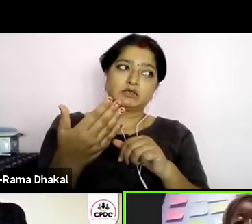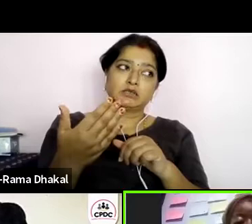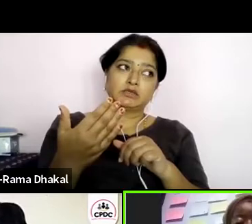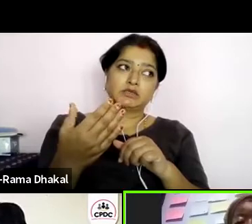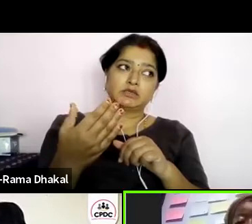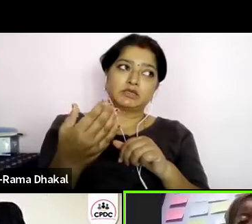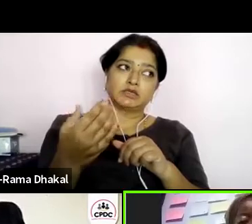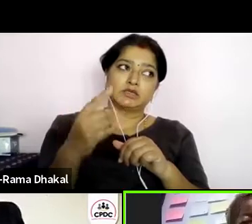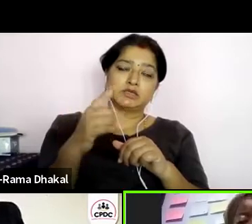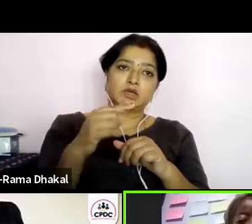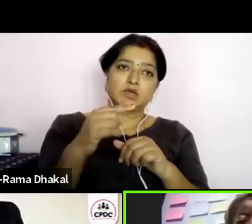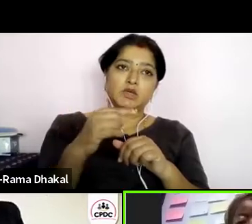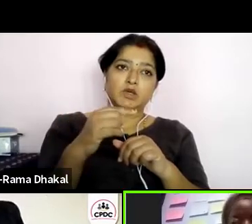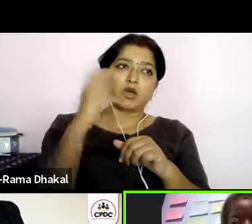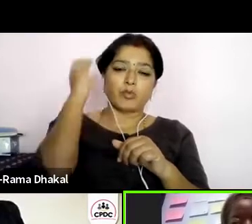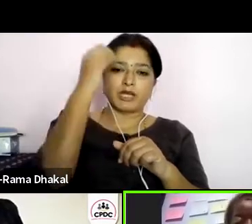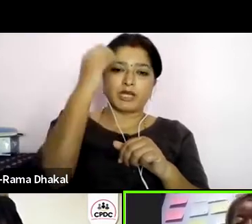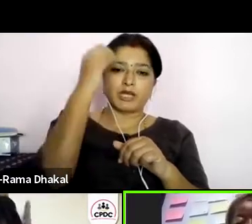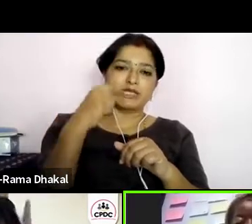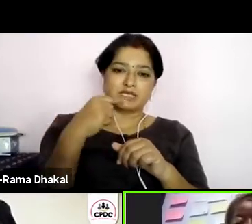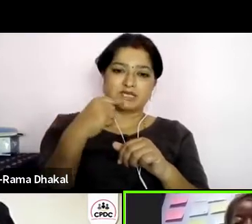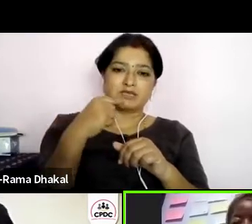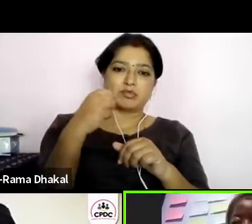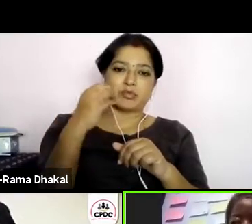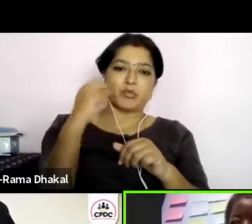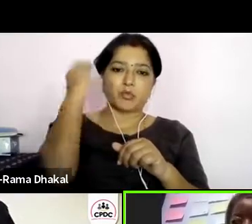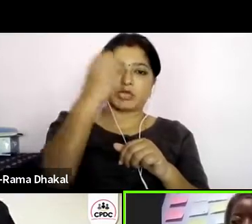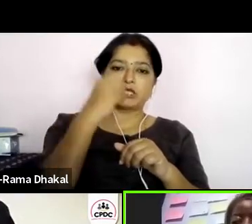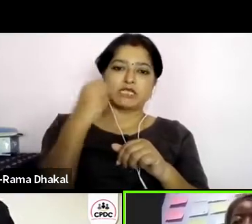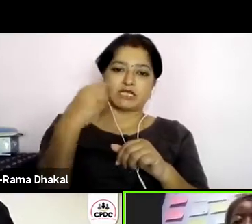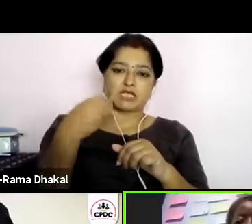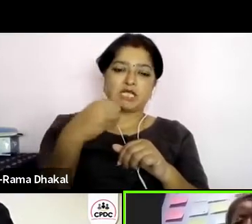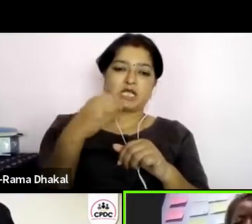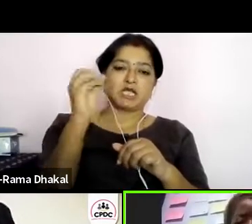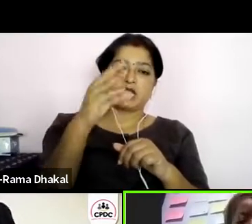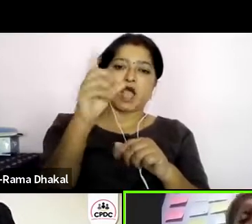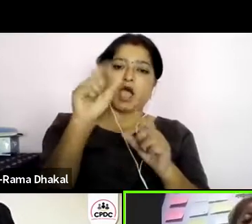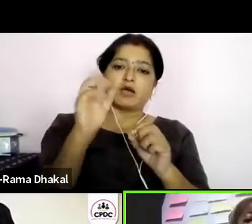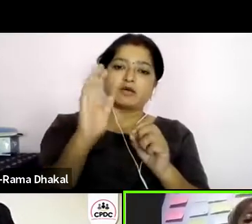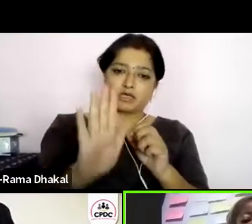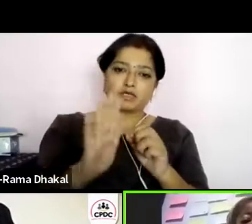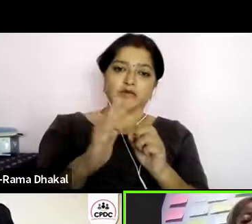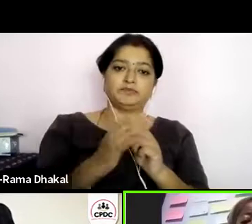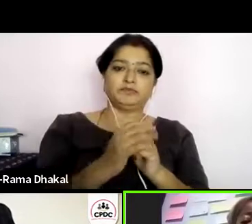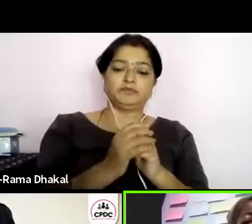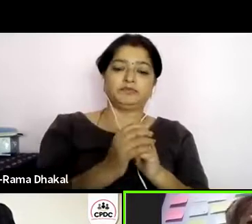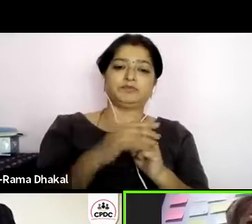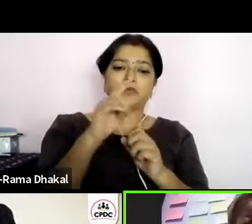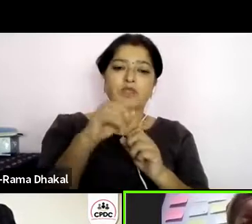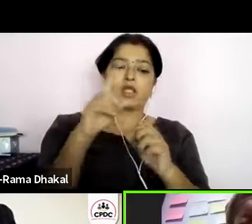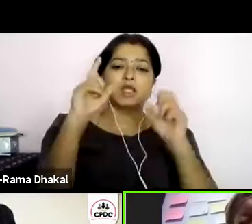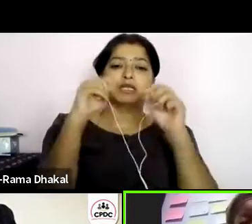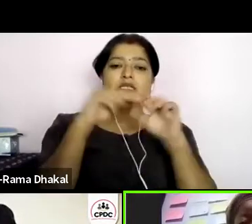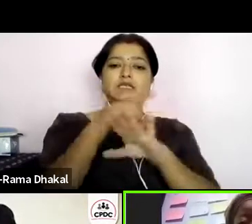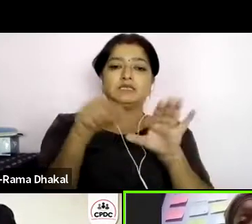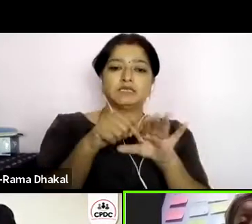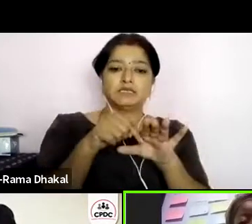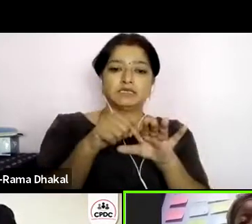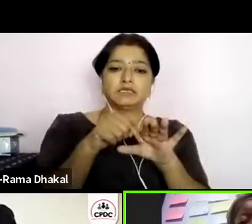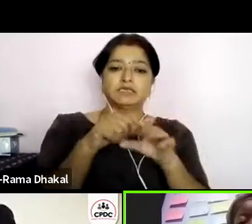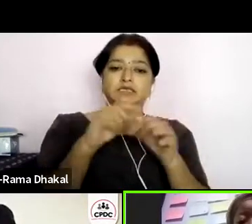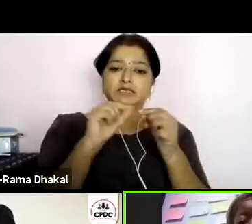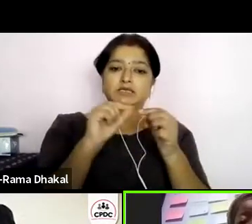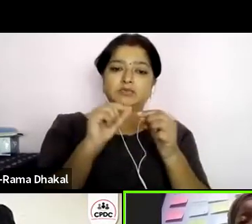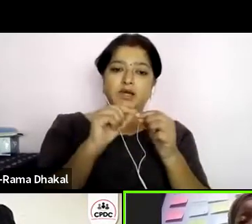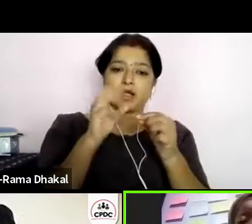talked about concerning the management of those resources. Those local people should be brought to that table and get their own part.